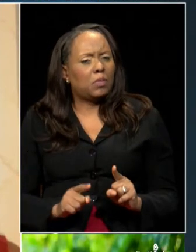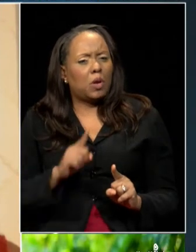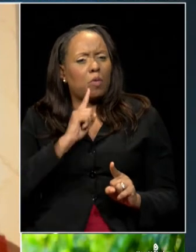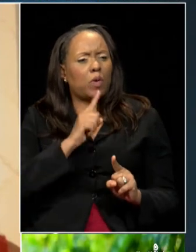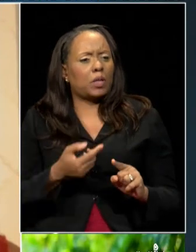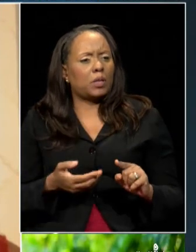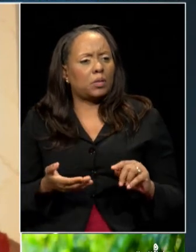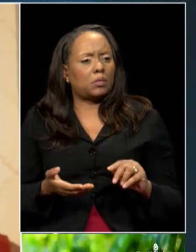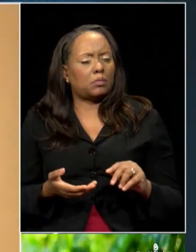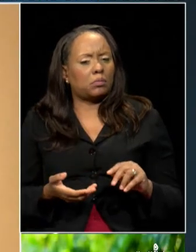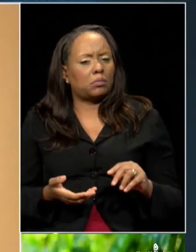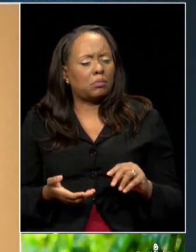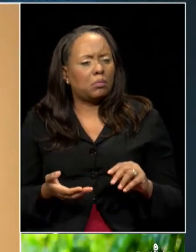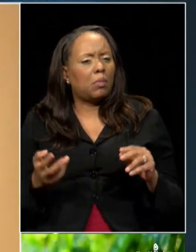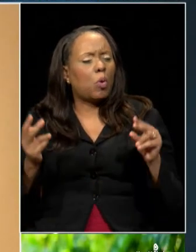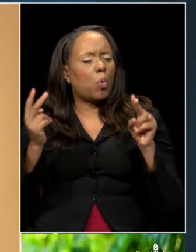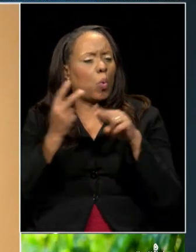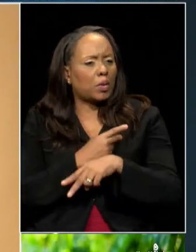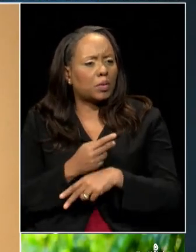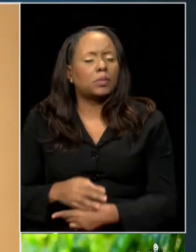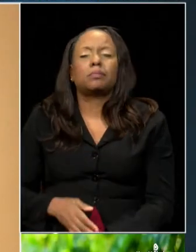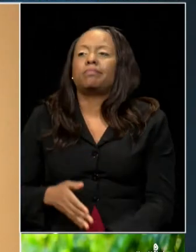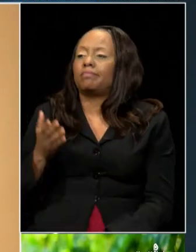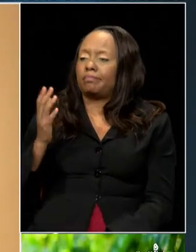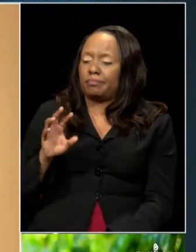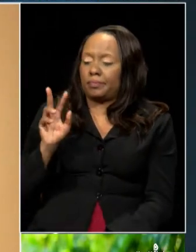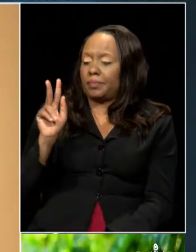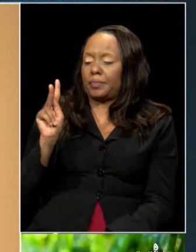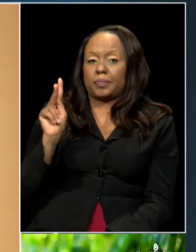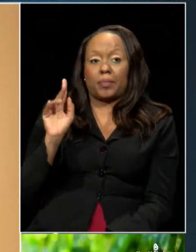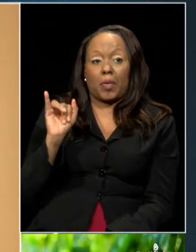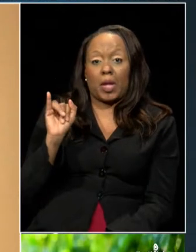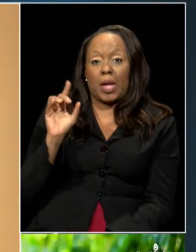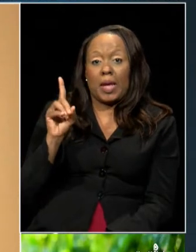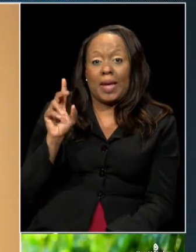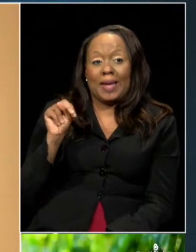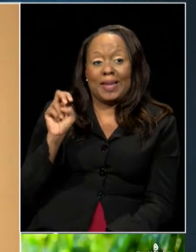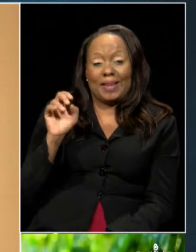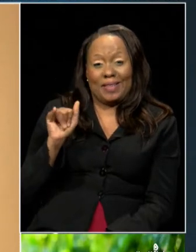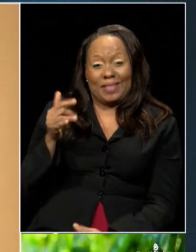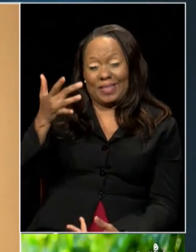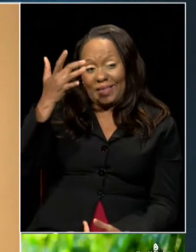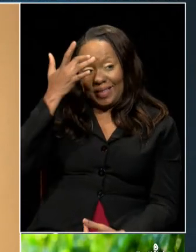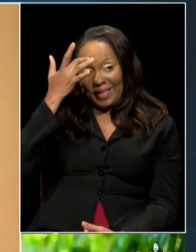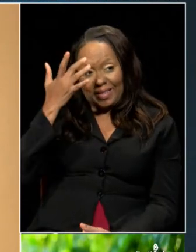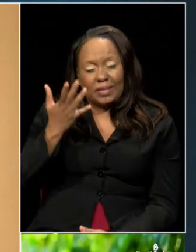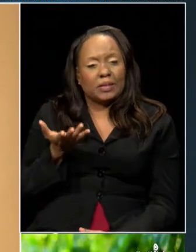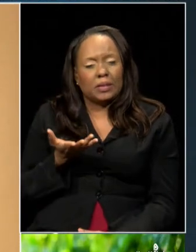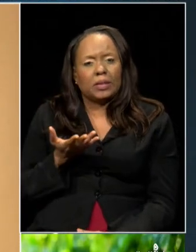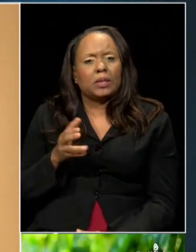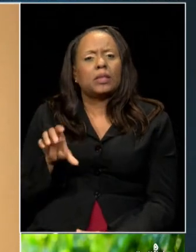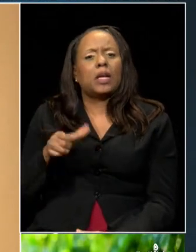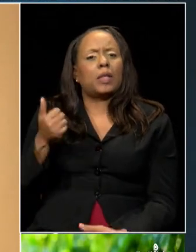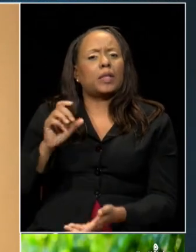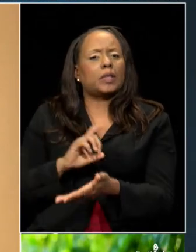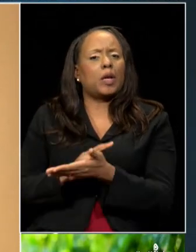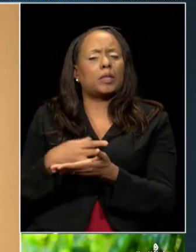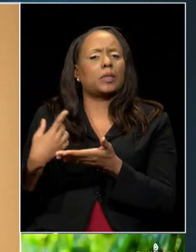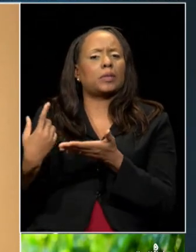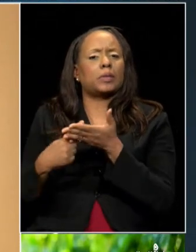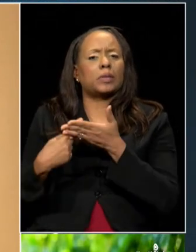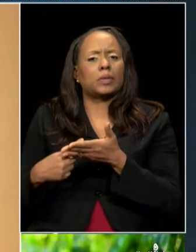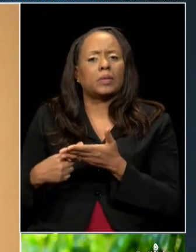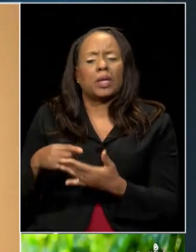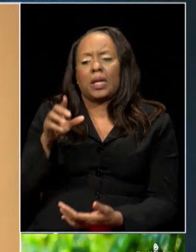Kidney disease, going back to Dr. Ellis's discussion about dialysis. So the kidneys are